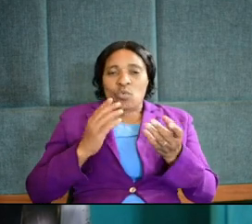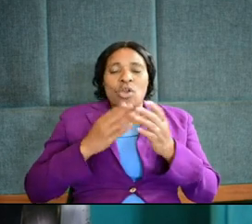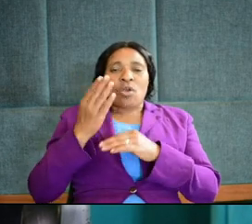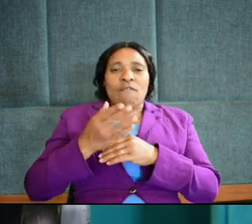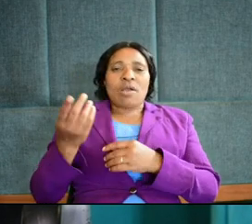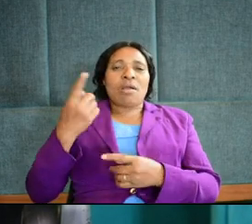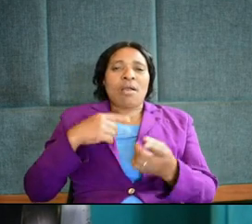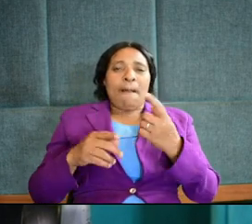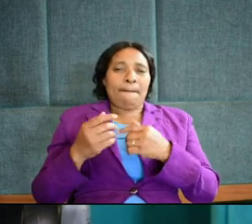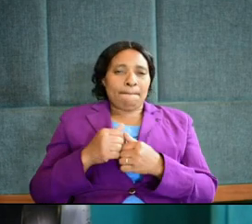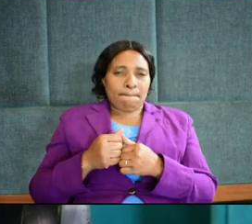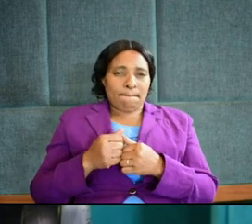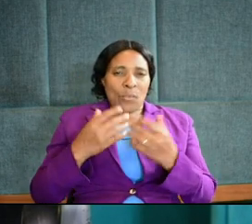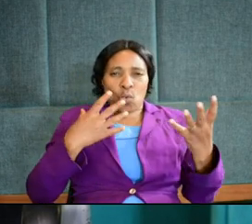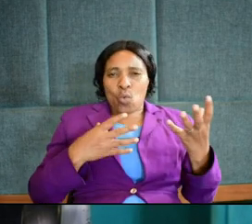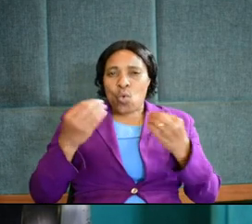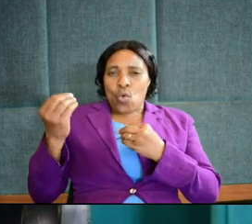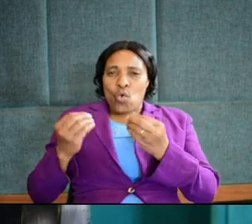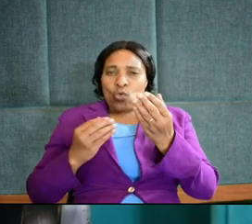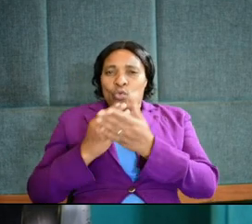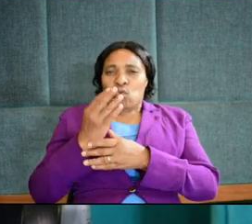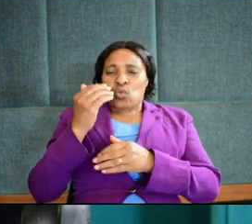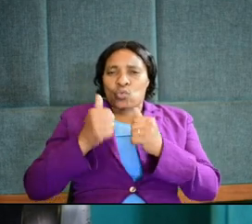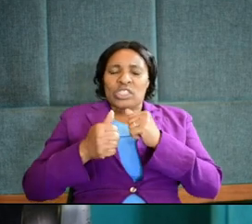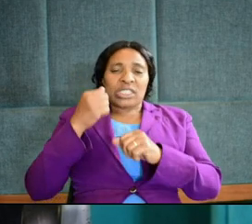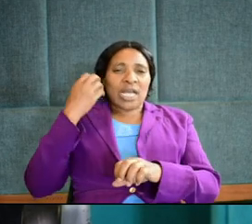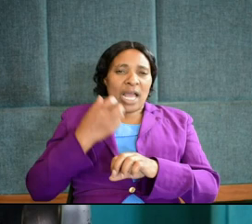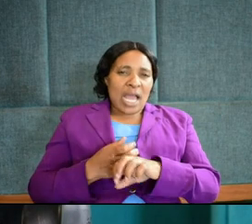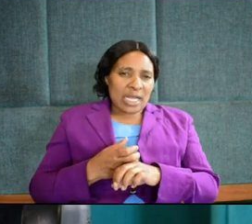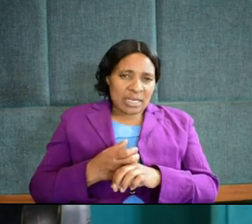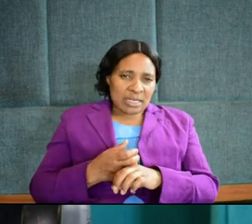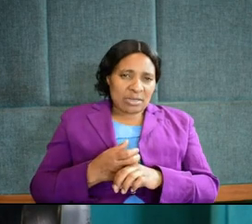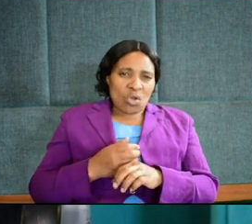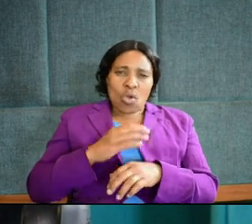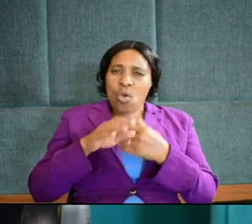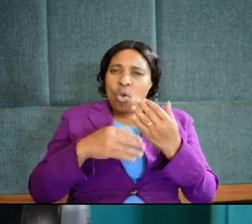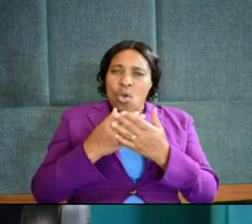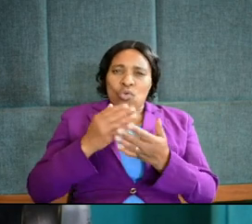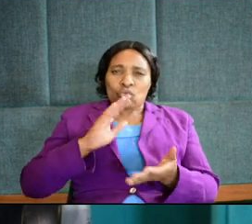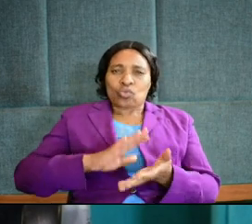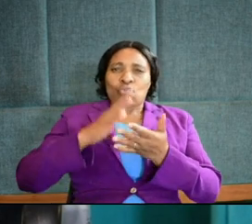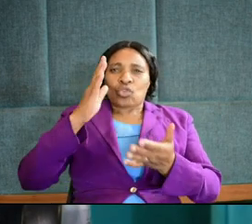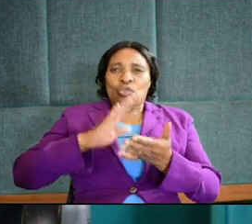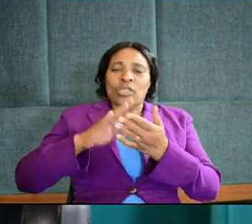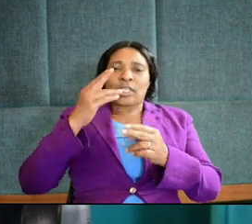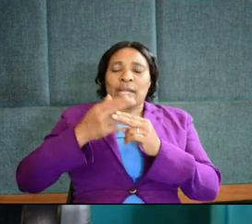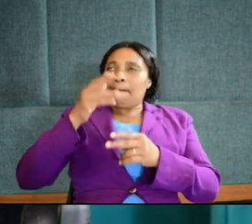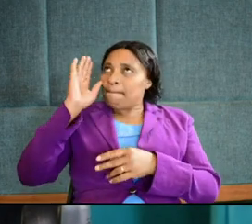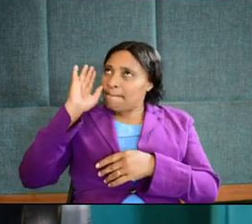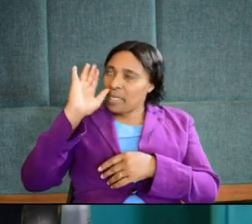overcome and go through that which was difficult, all glory is supposed to go to his name.